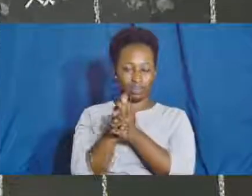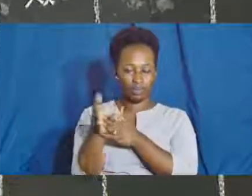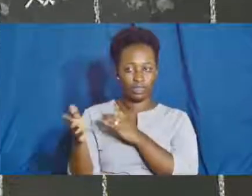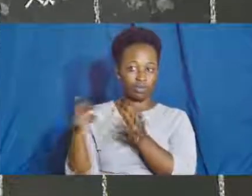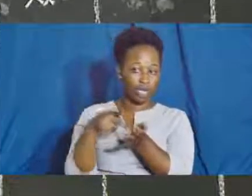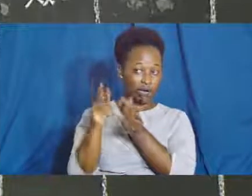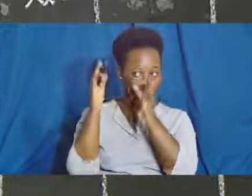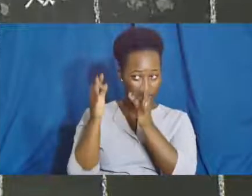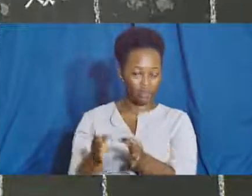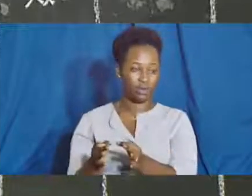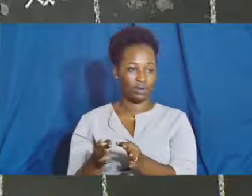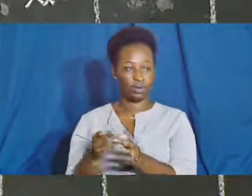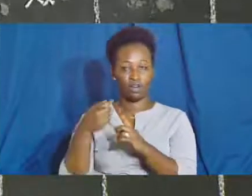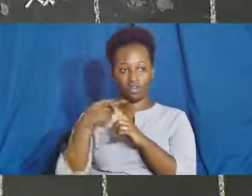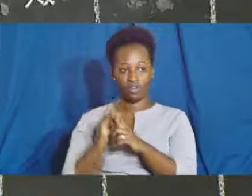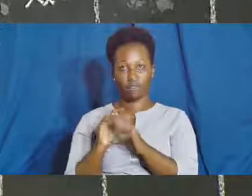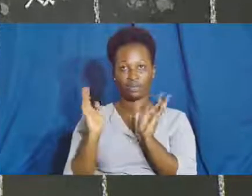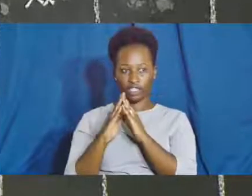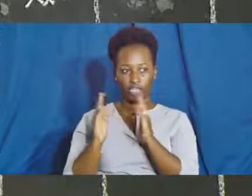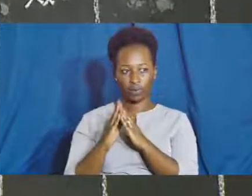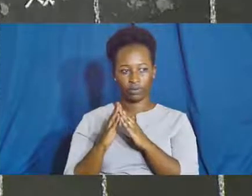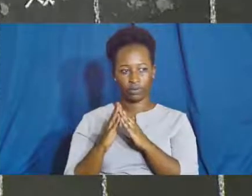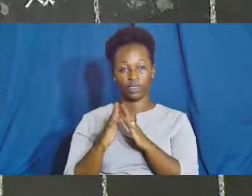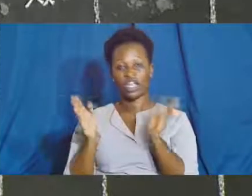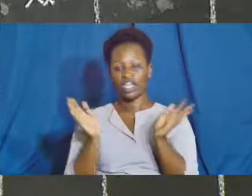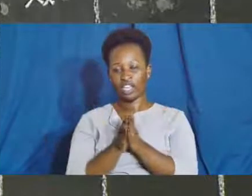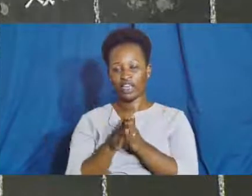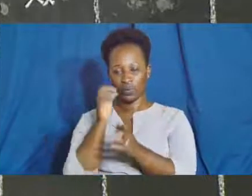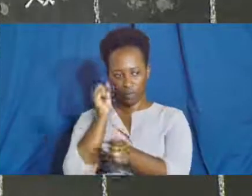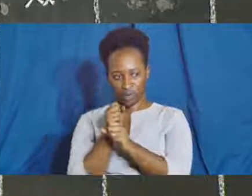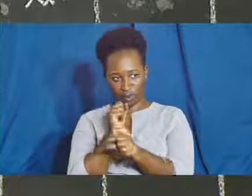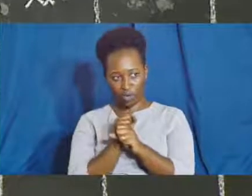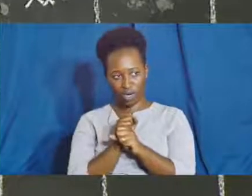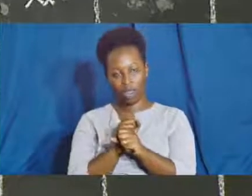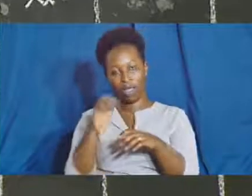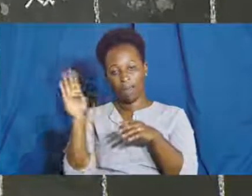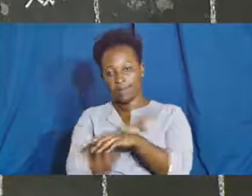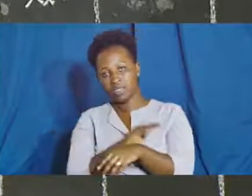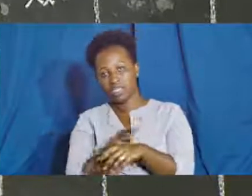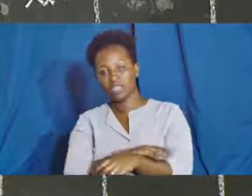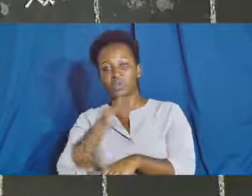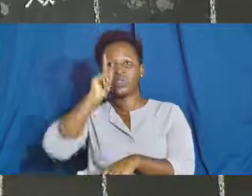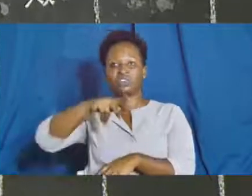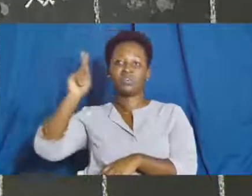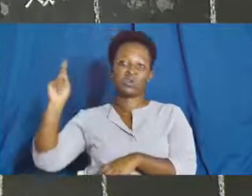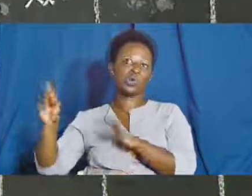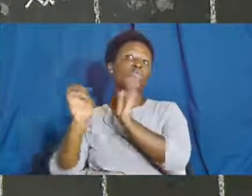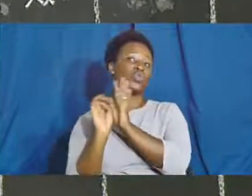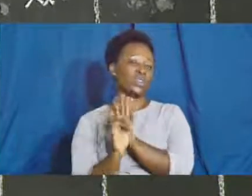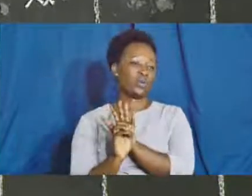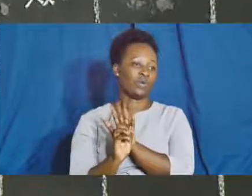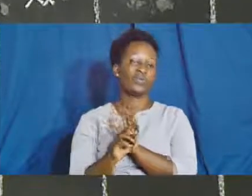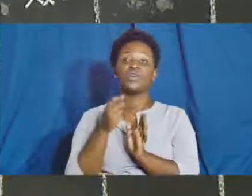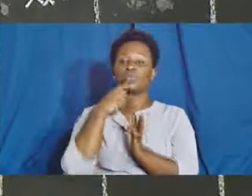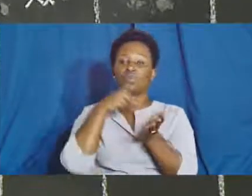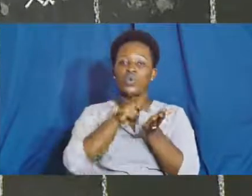goods from the town, and you are operating your business from maybe Kimirongo. In that case, you have